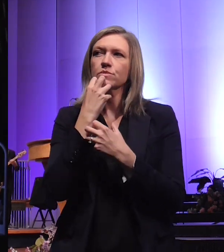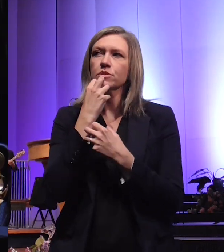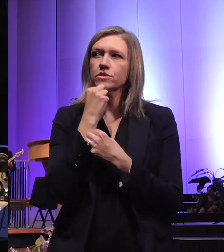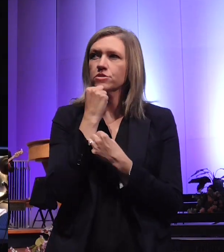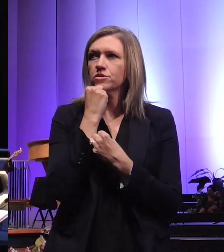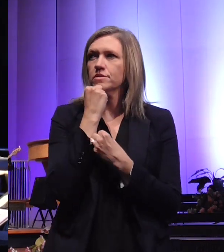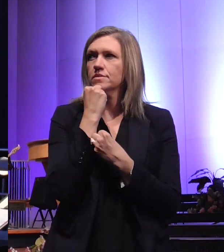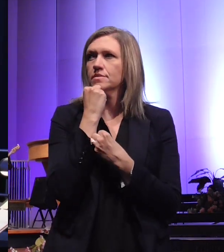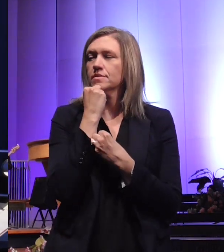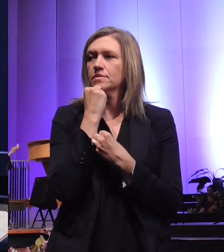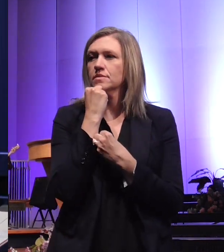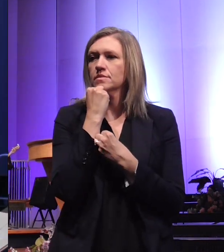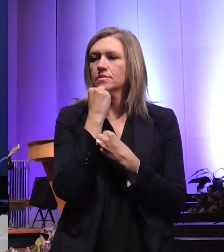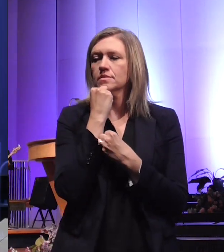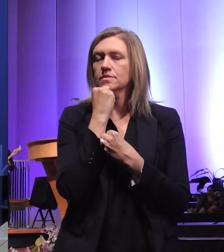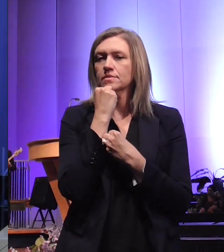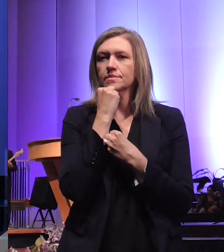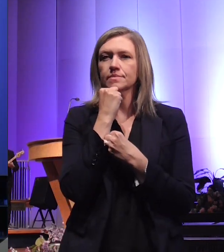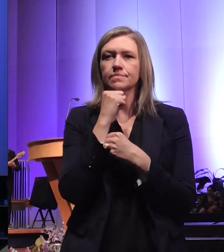precious,